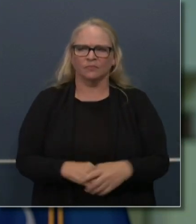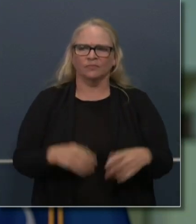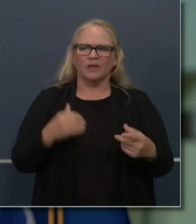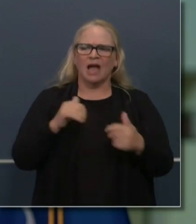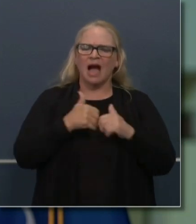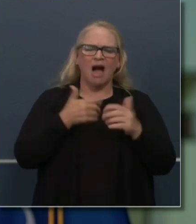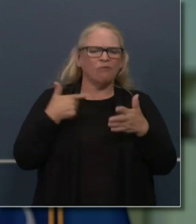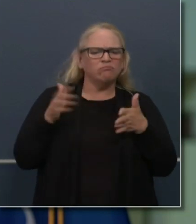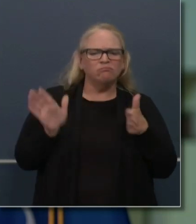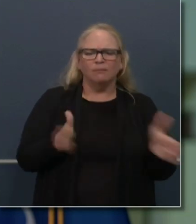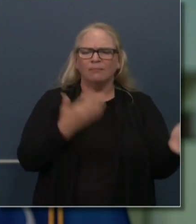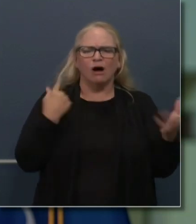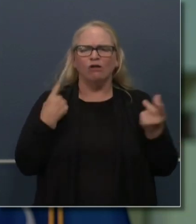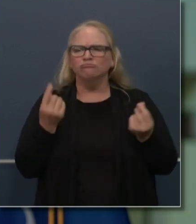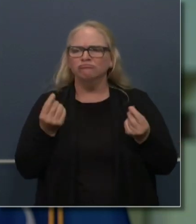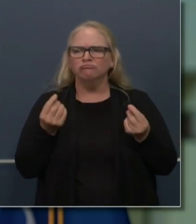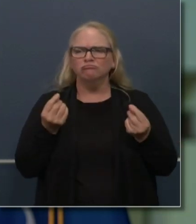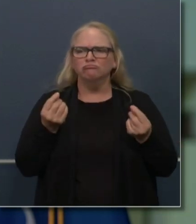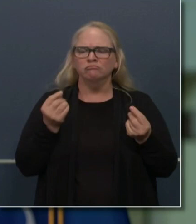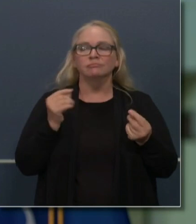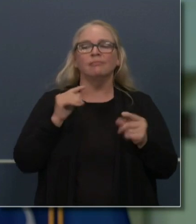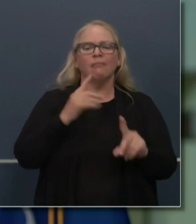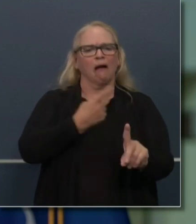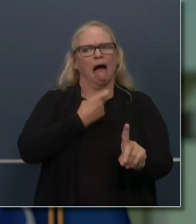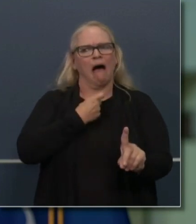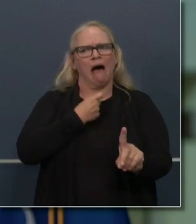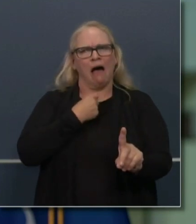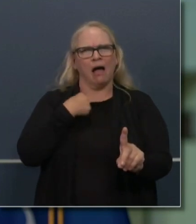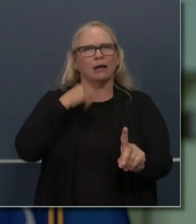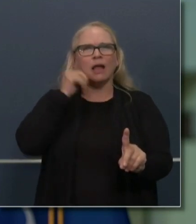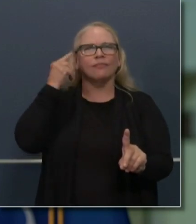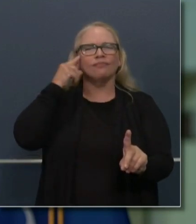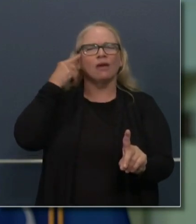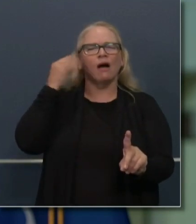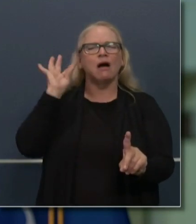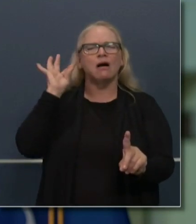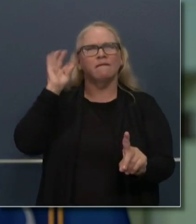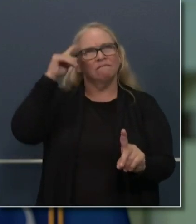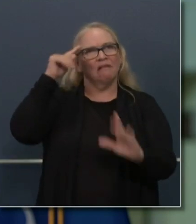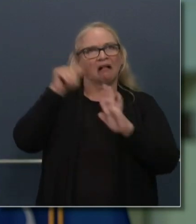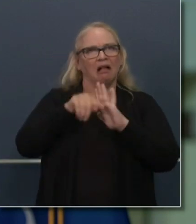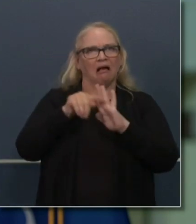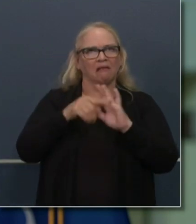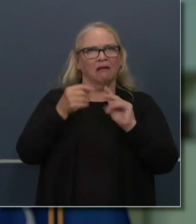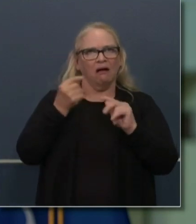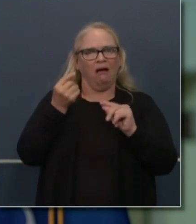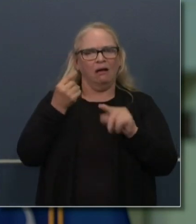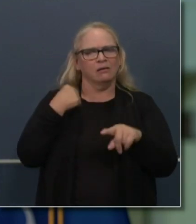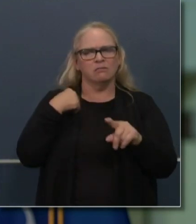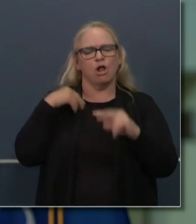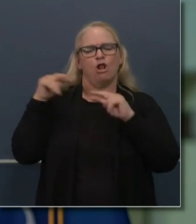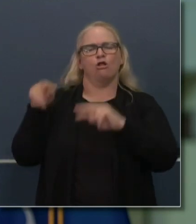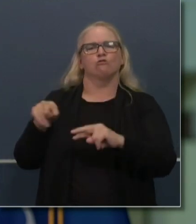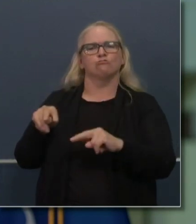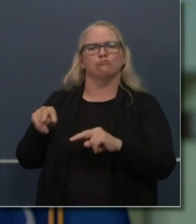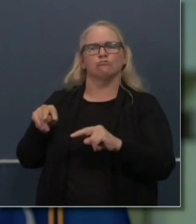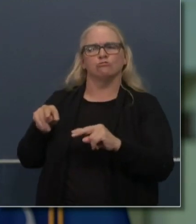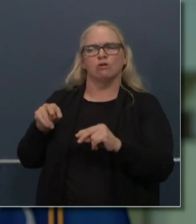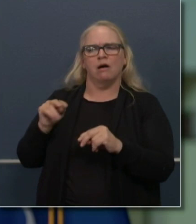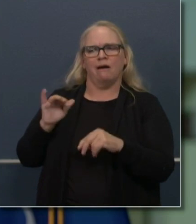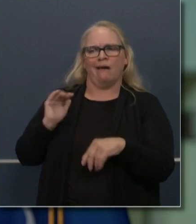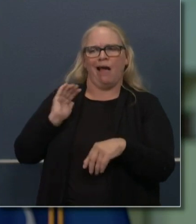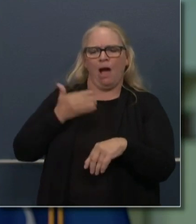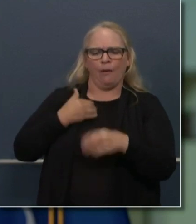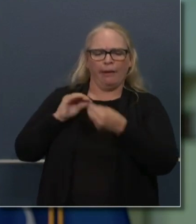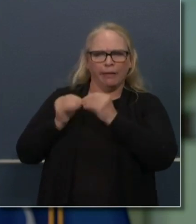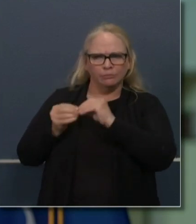that fatalist opinion in this respect. As I said in the outset, it's our decisions, not conditions, that determine that fate and future. I've